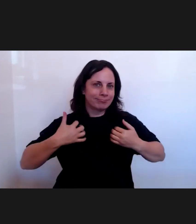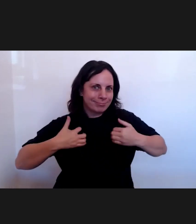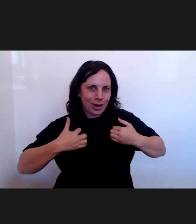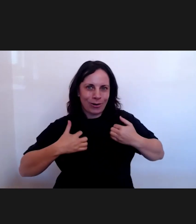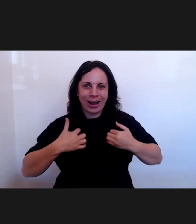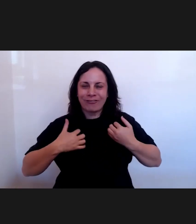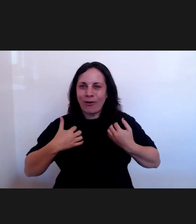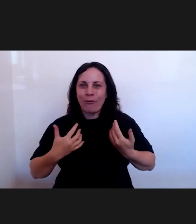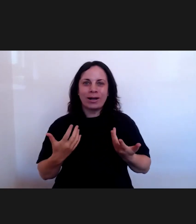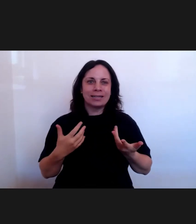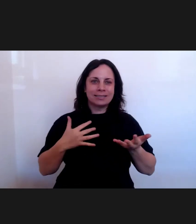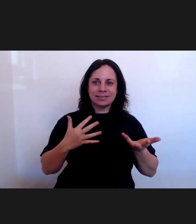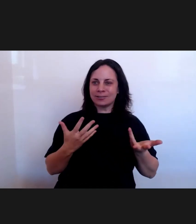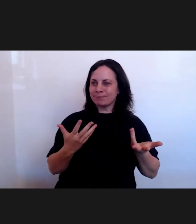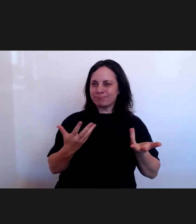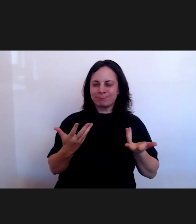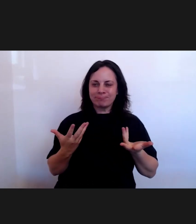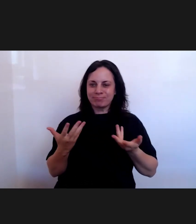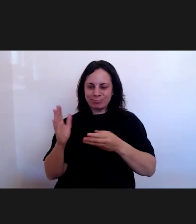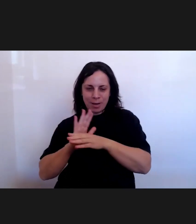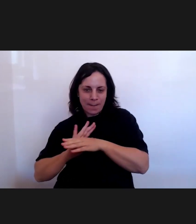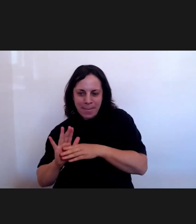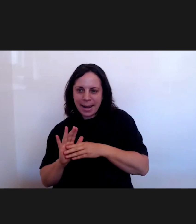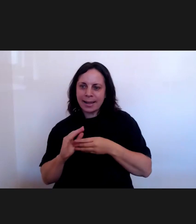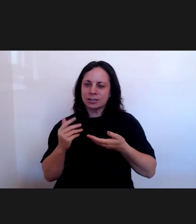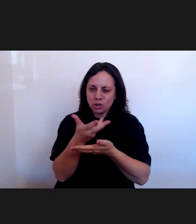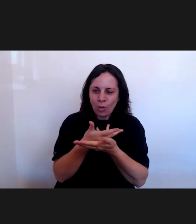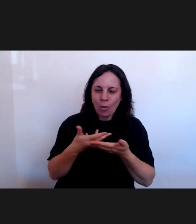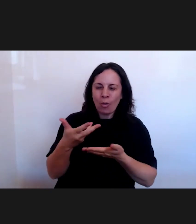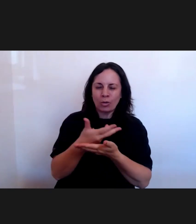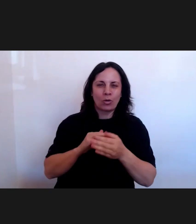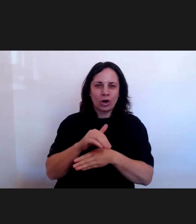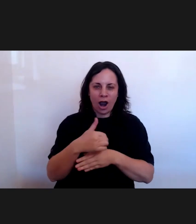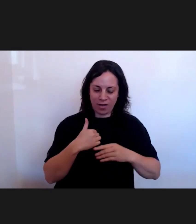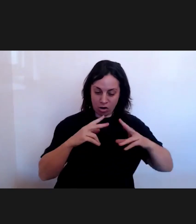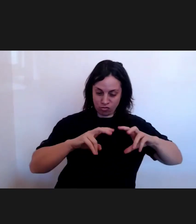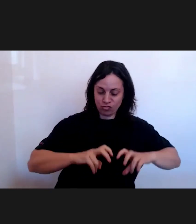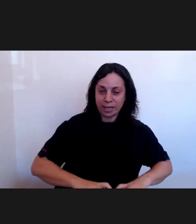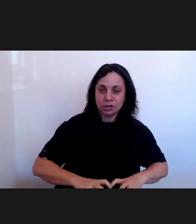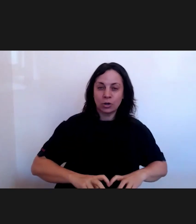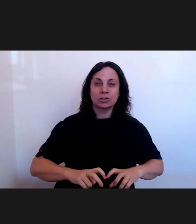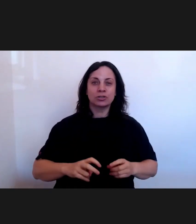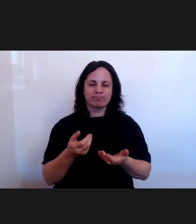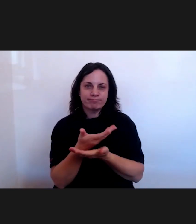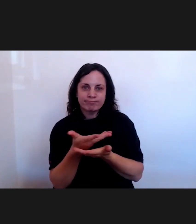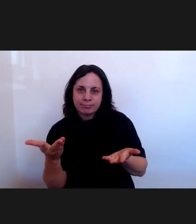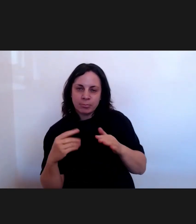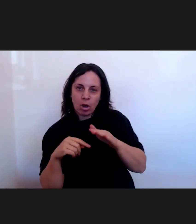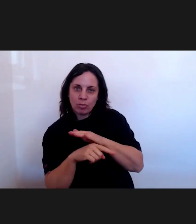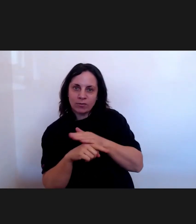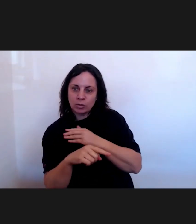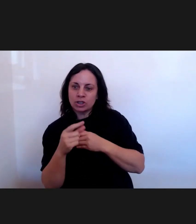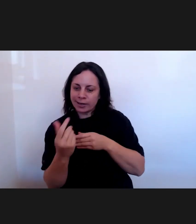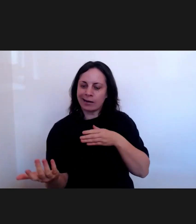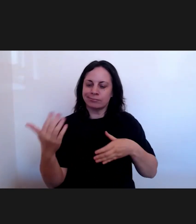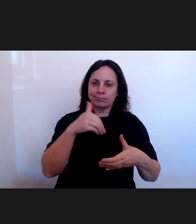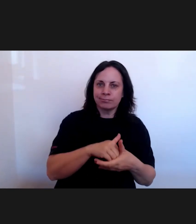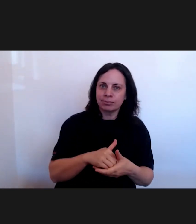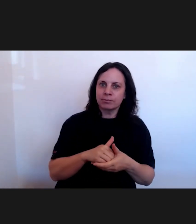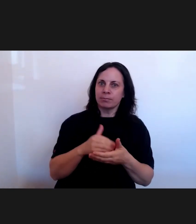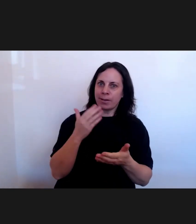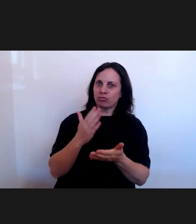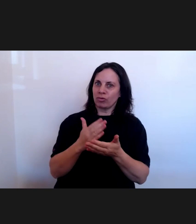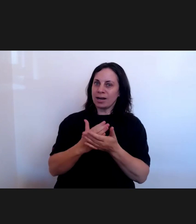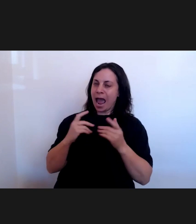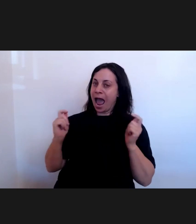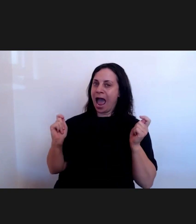to my fellow panelists about research, how meaningful participation and partnership has changed for the good and for